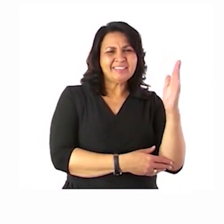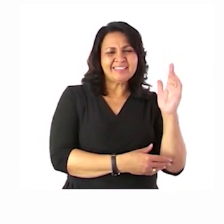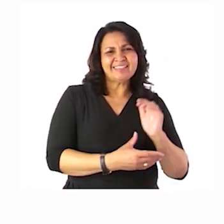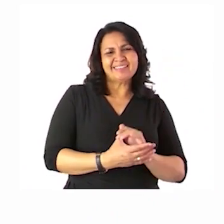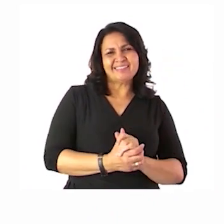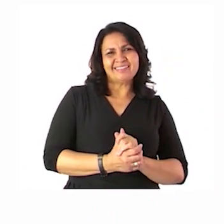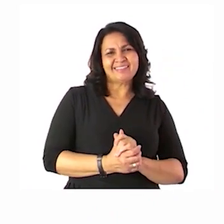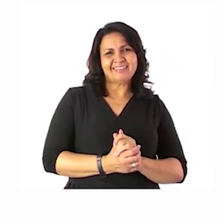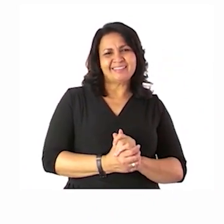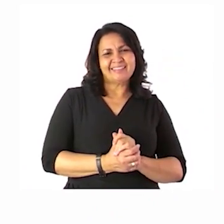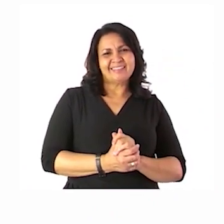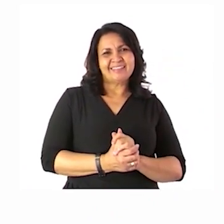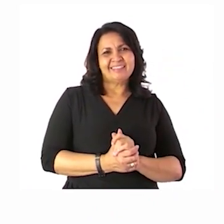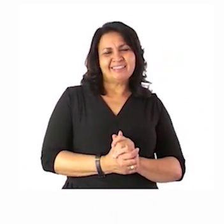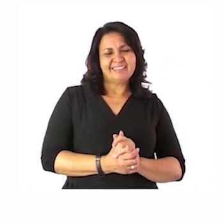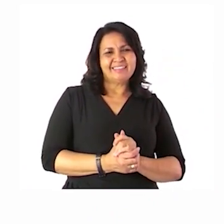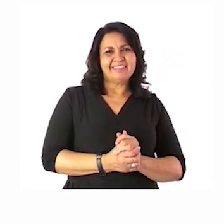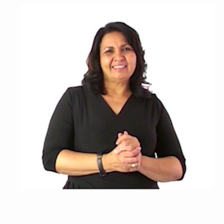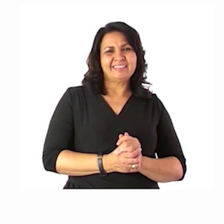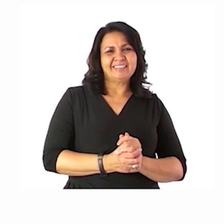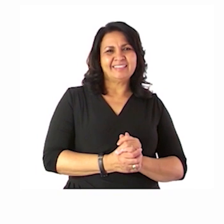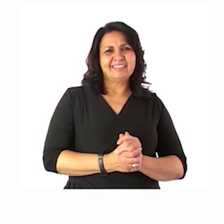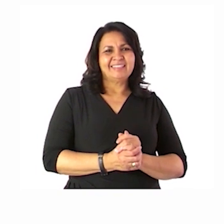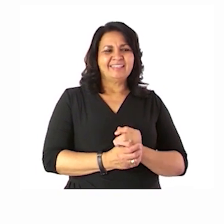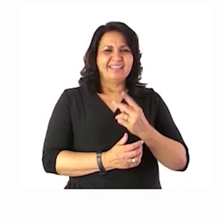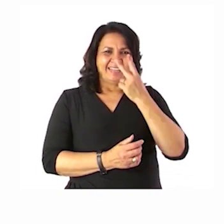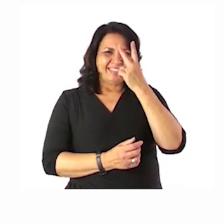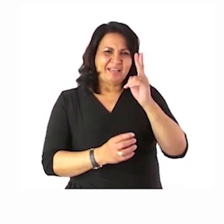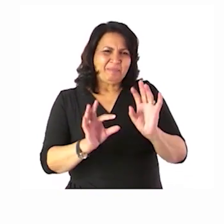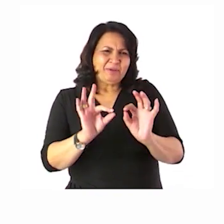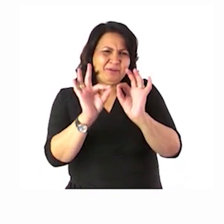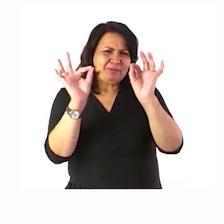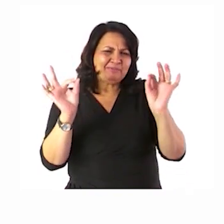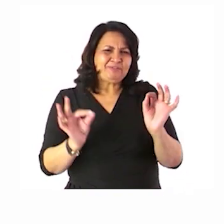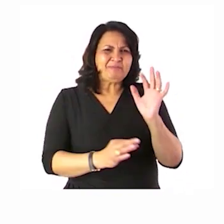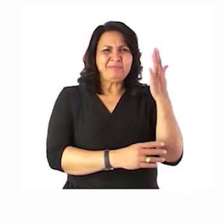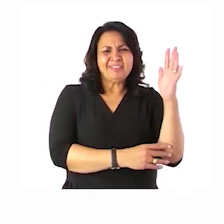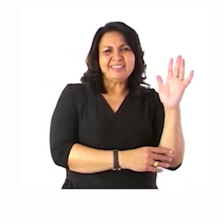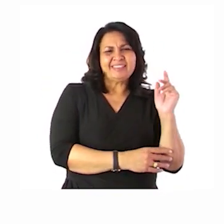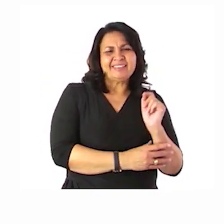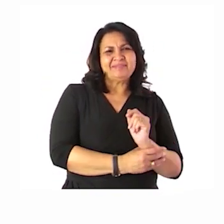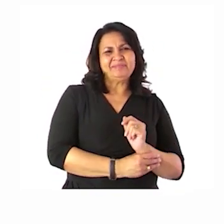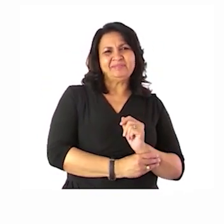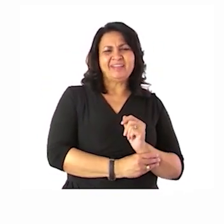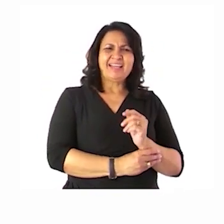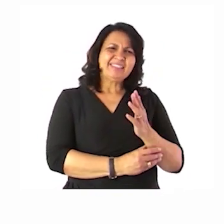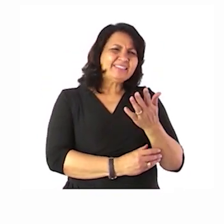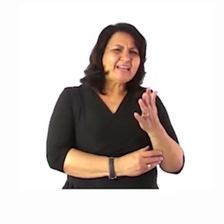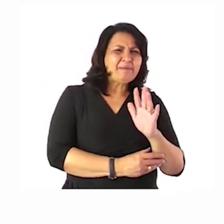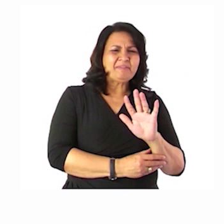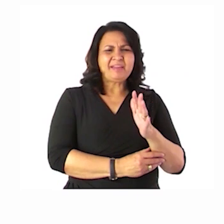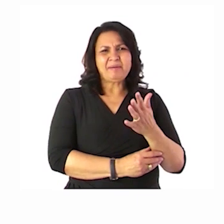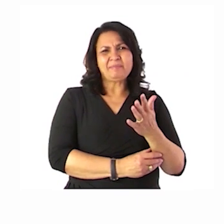18. I can see beautiful pictures there, and some of the